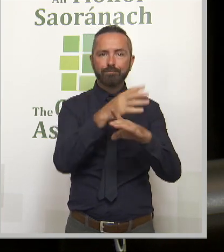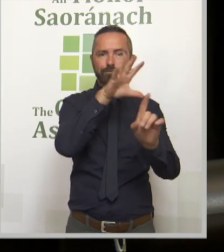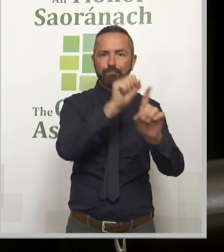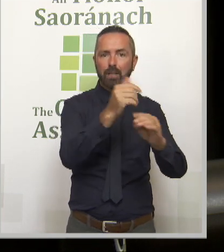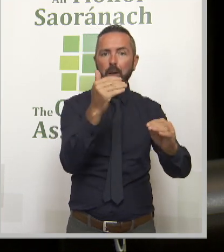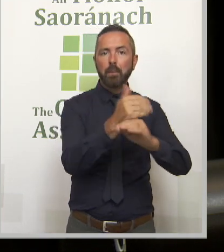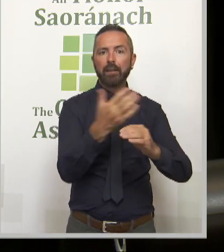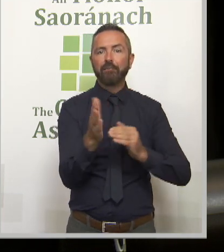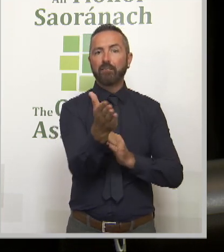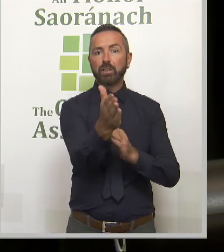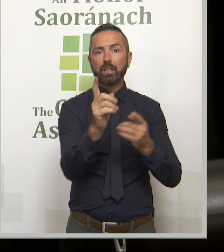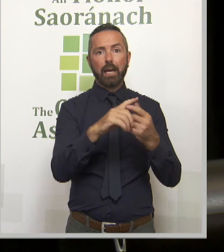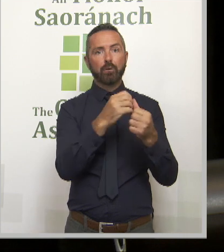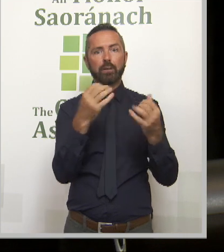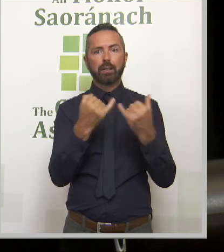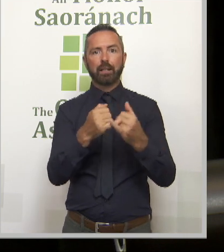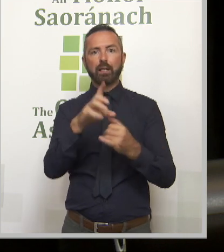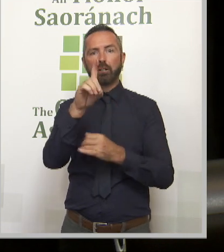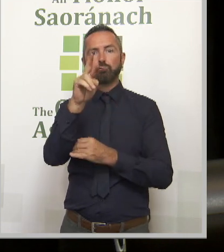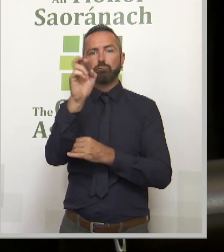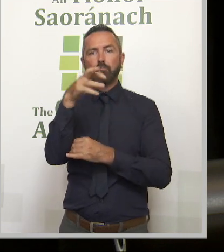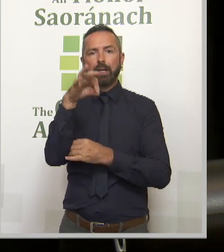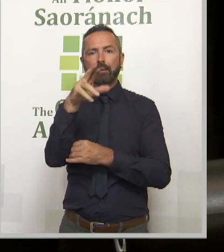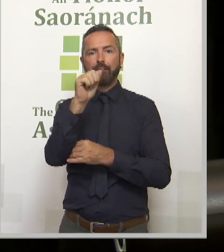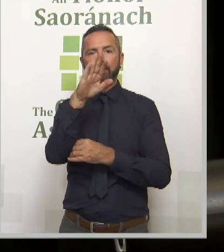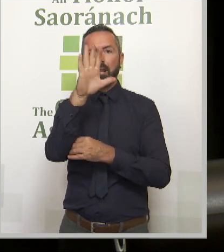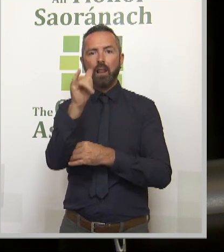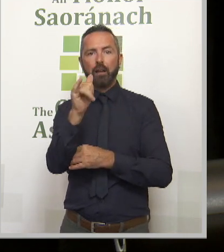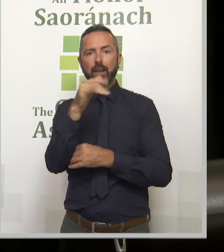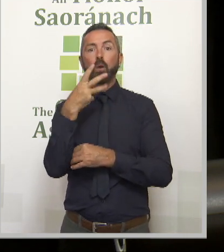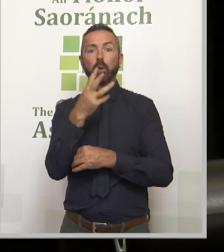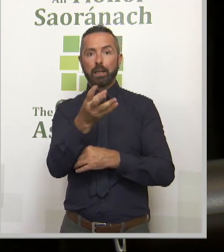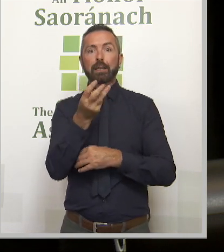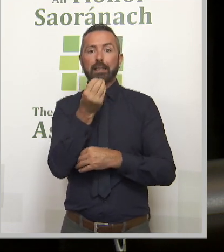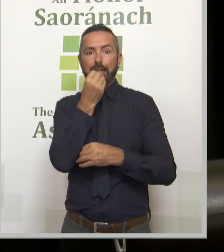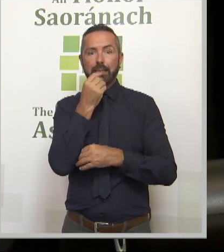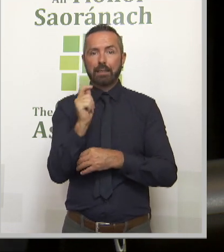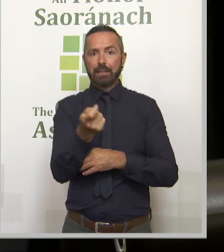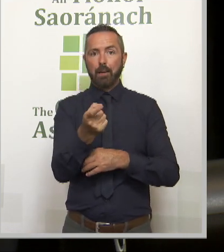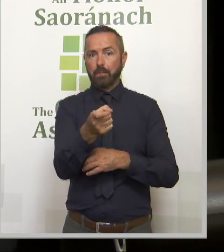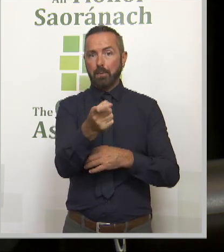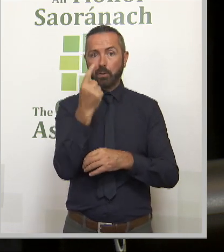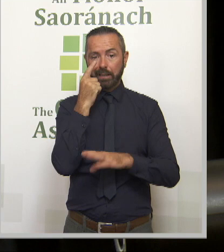scary invertebrates as well, like this dragonfly larva that's consuming a tadpole there.